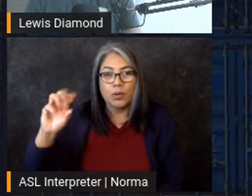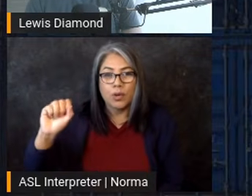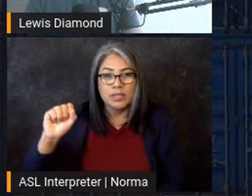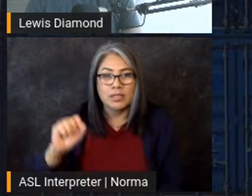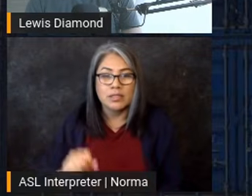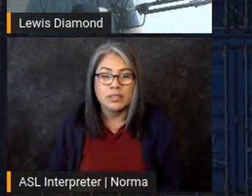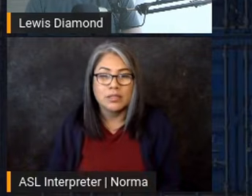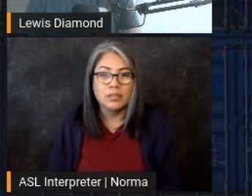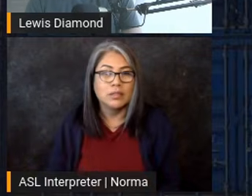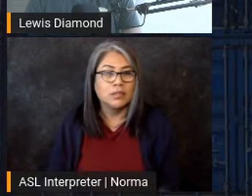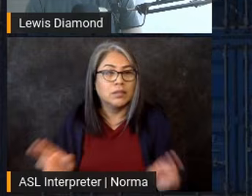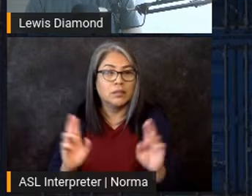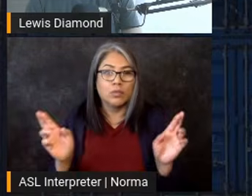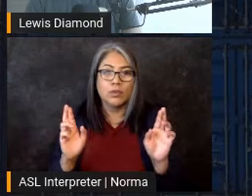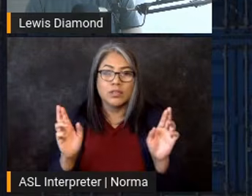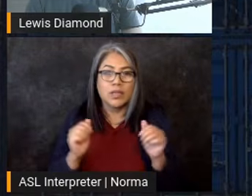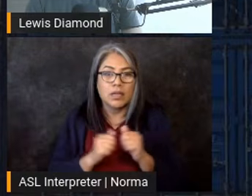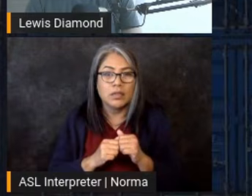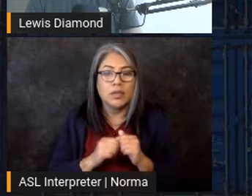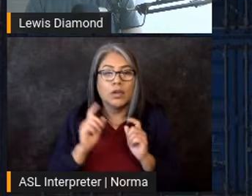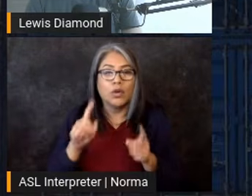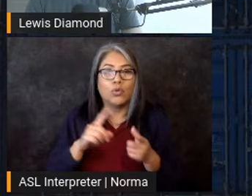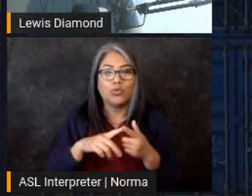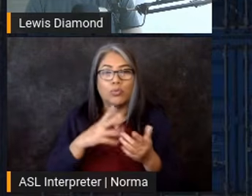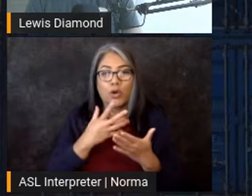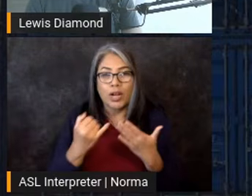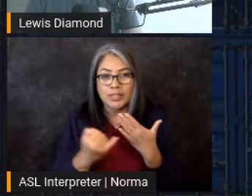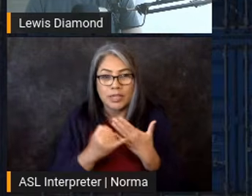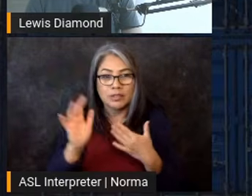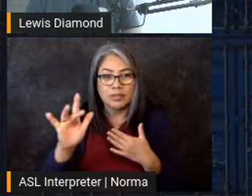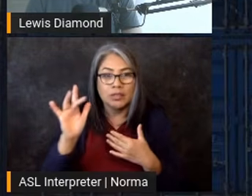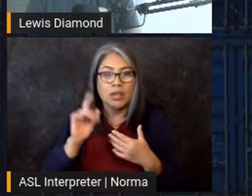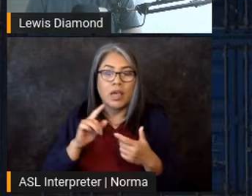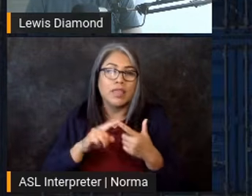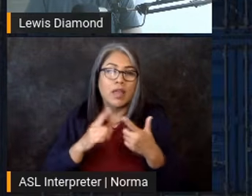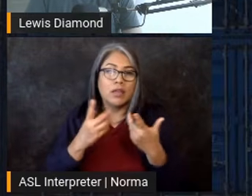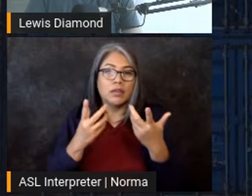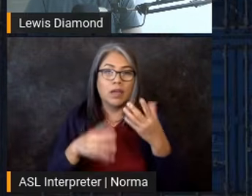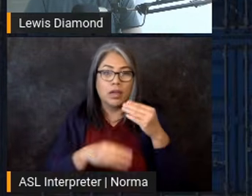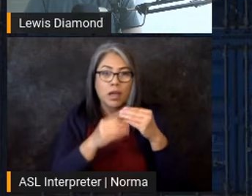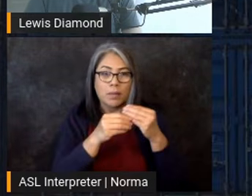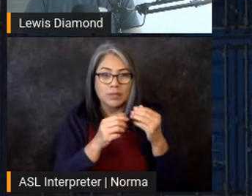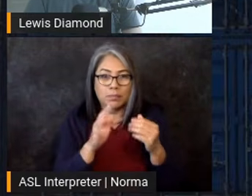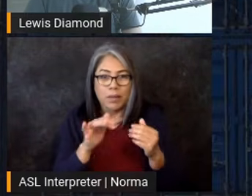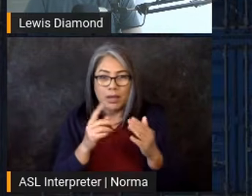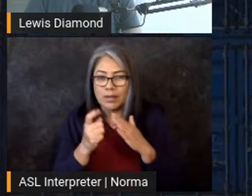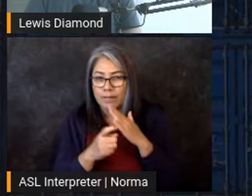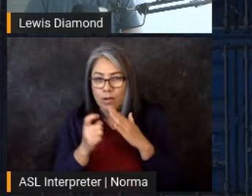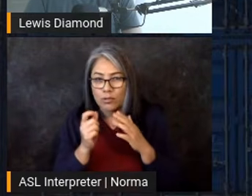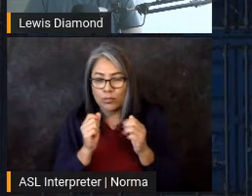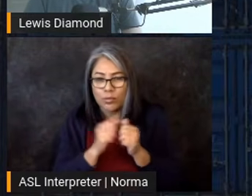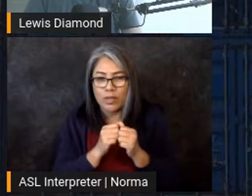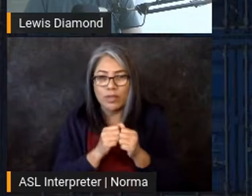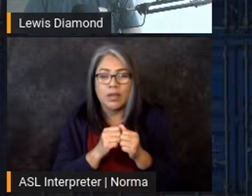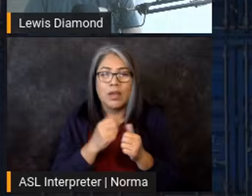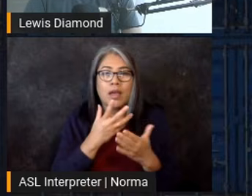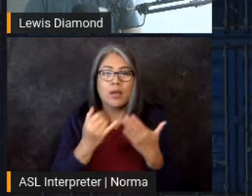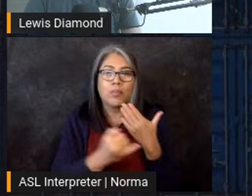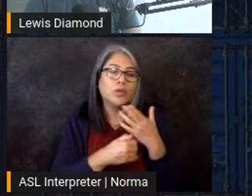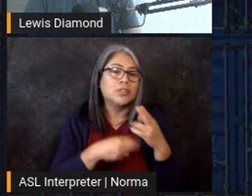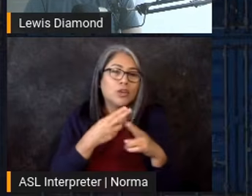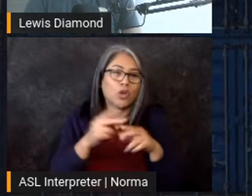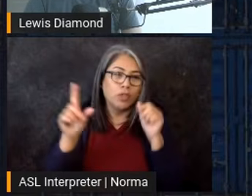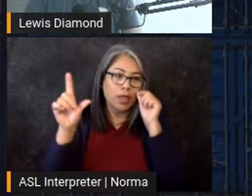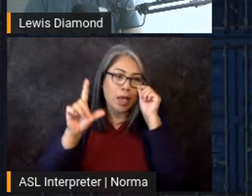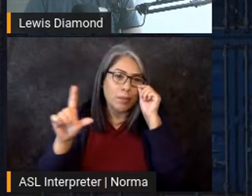set for this. Go to project. So it comes by default with a public project called library. We'll